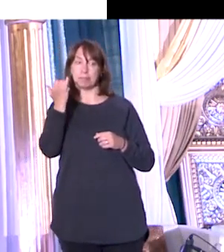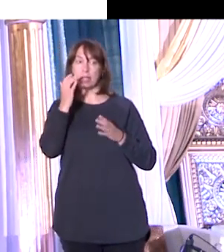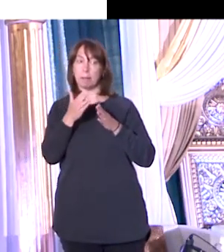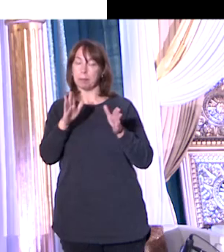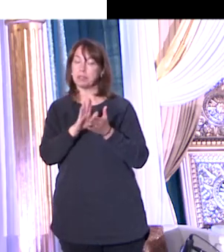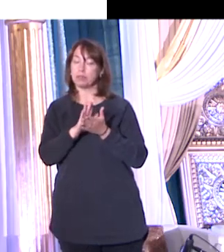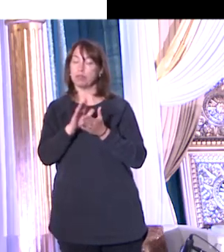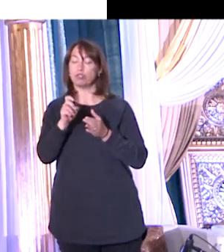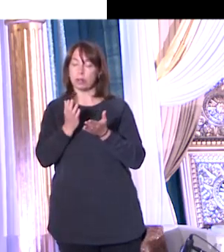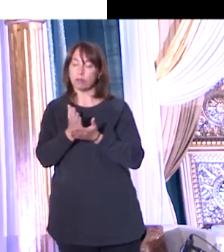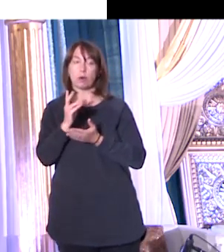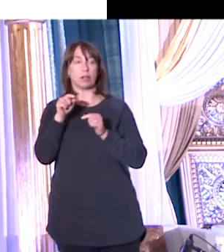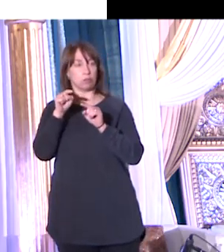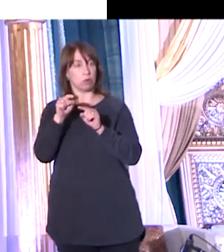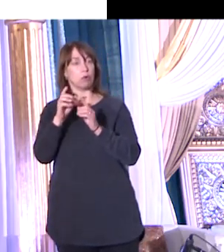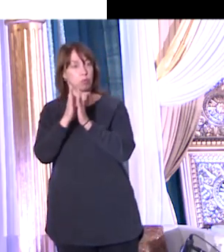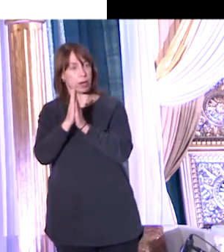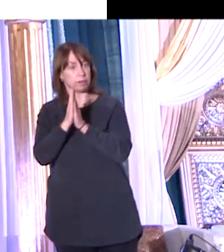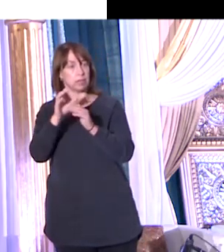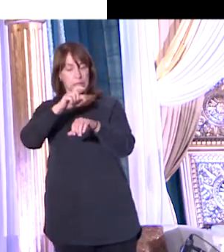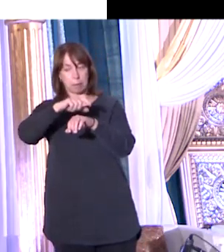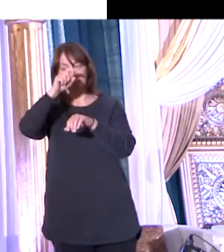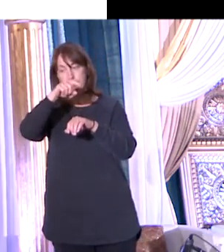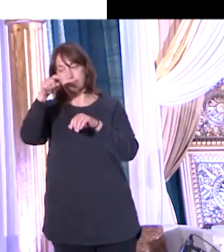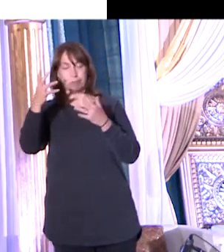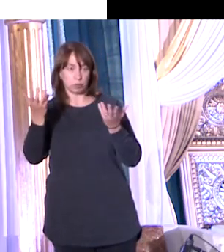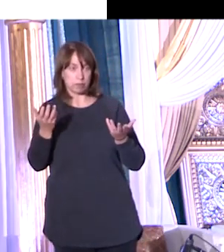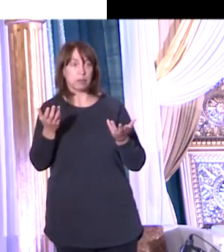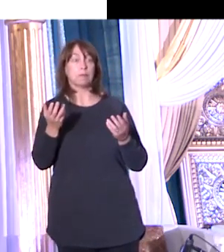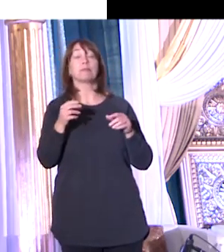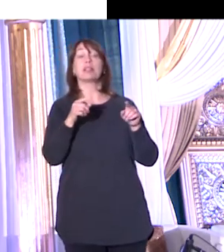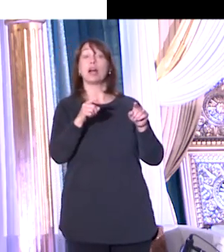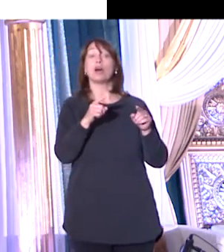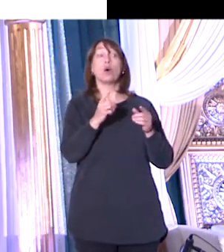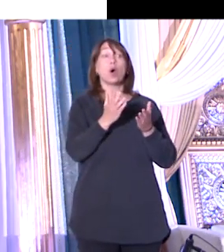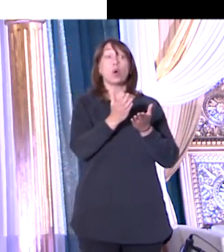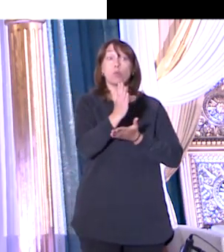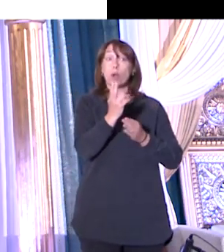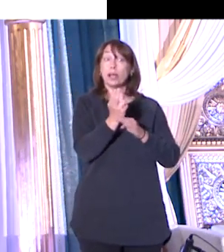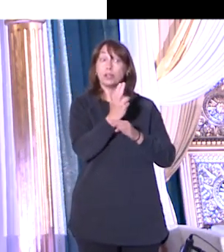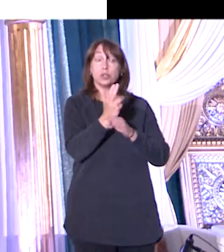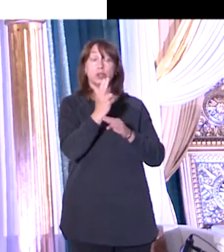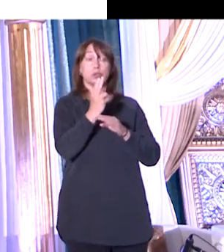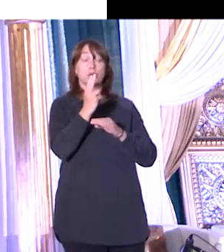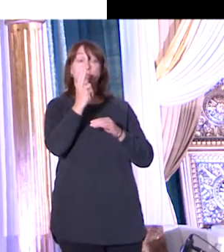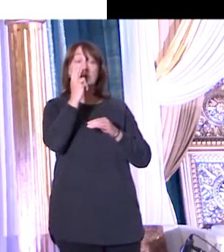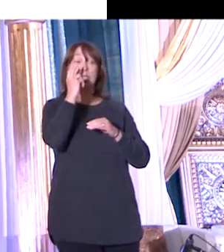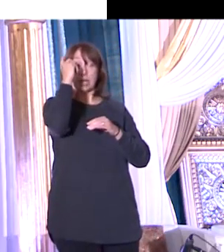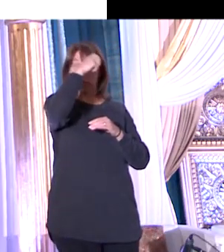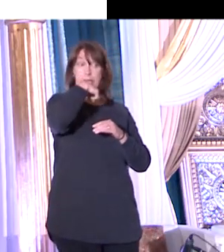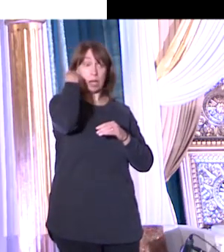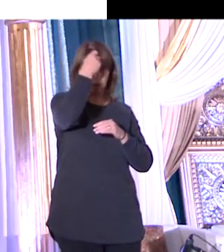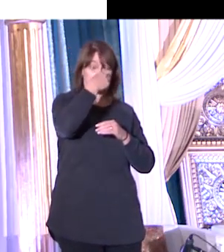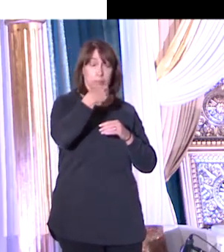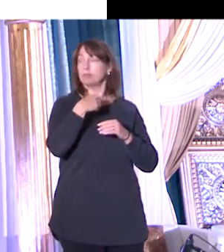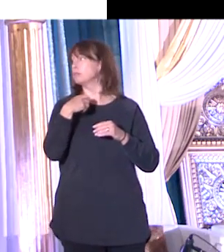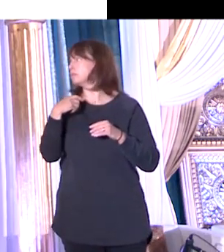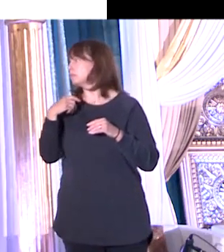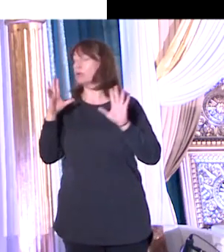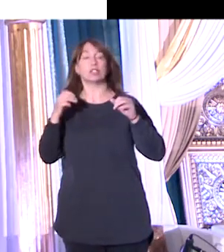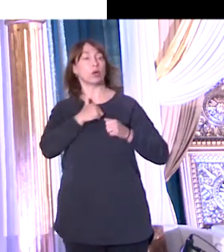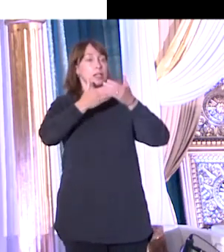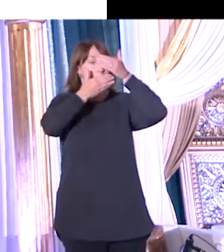wear the niqab in public services, there's the issue of citizenship ceremonies, which, as you may remember, was